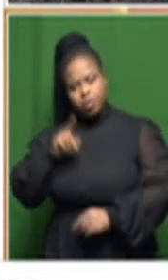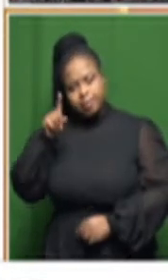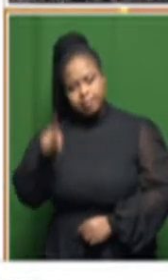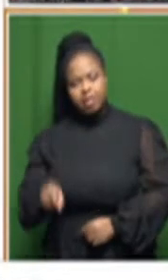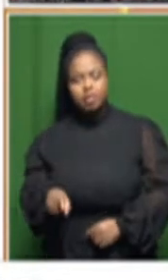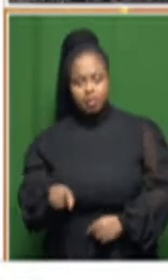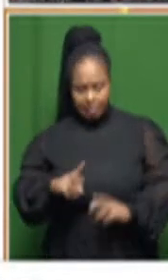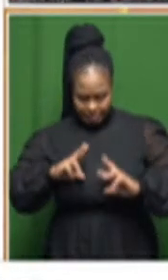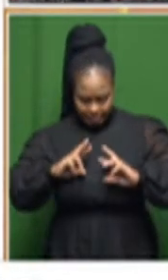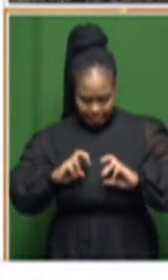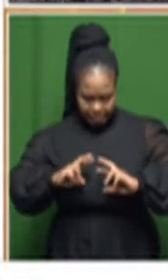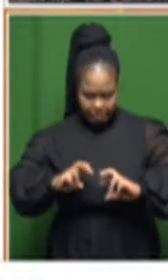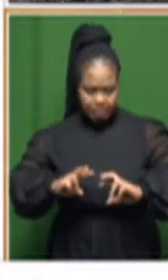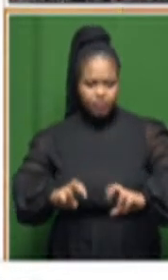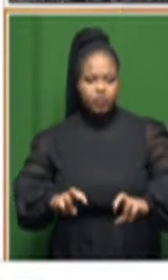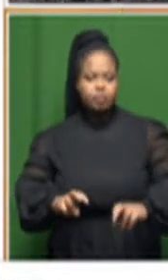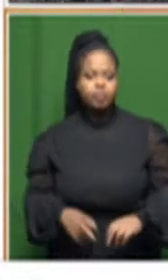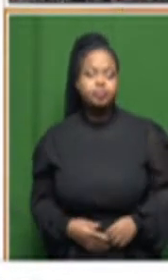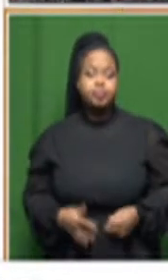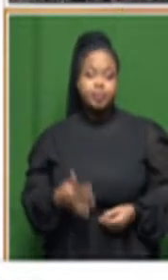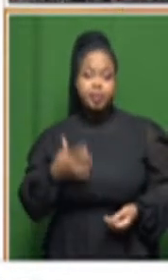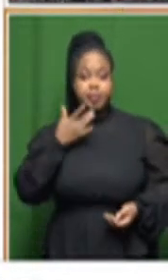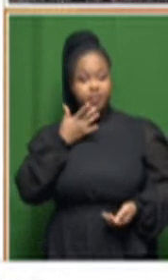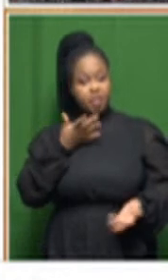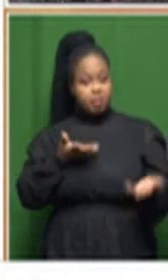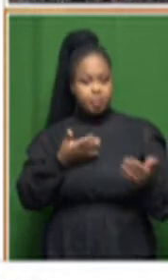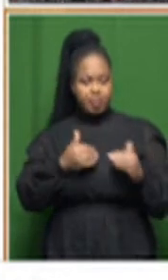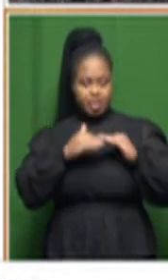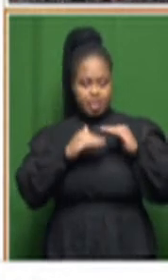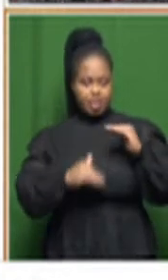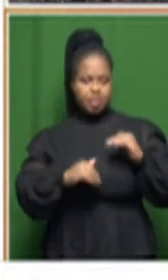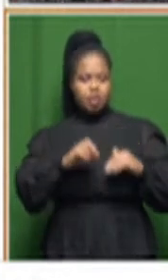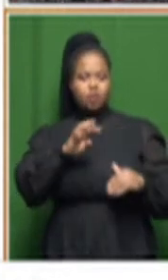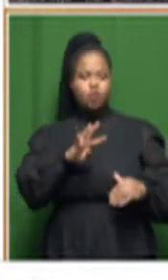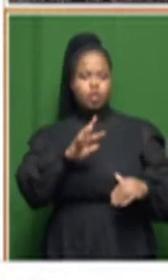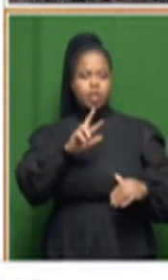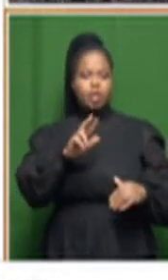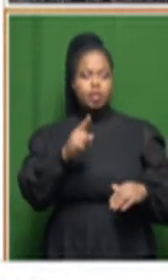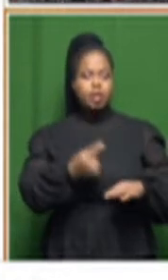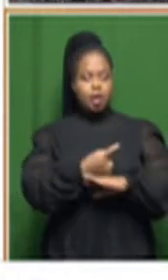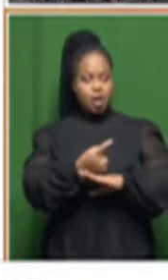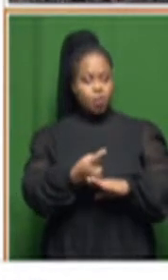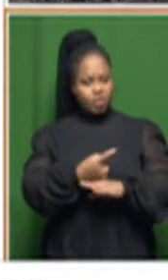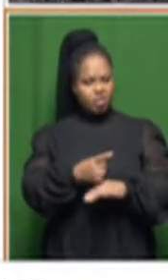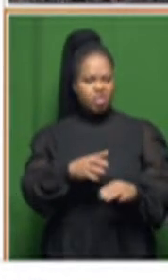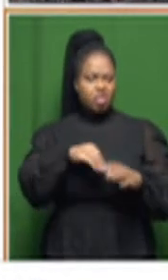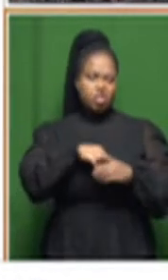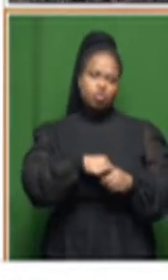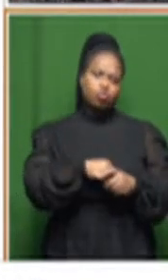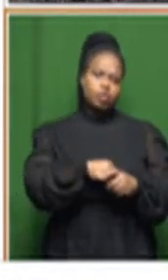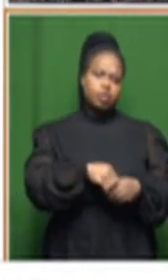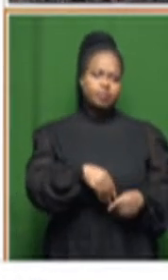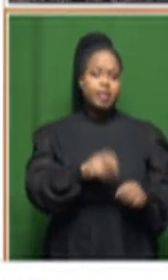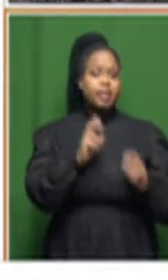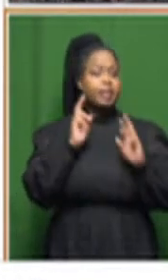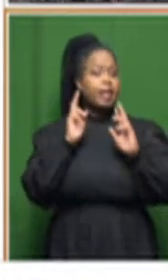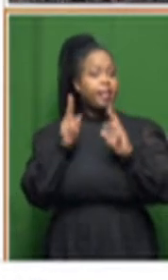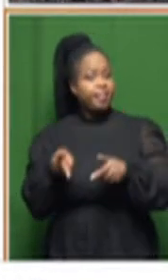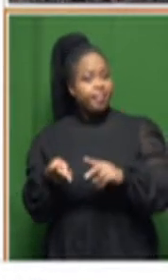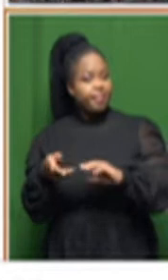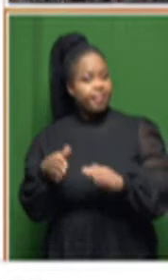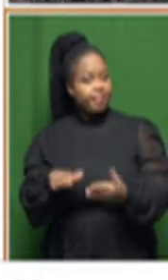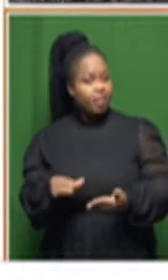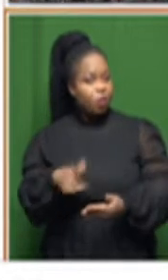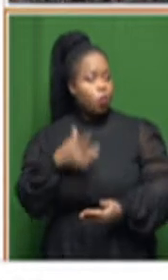be investigated, preferably within 48 hours. So this includes then deaths under